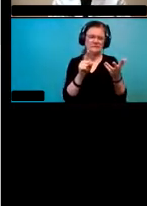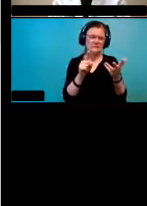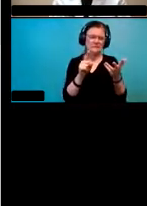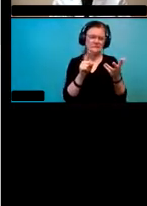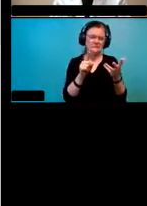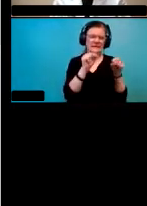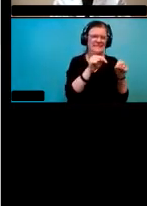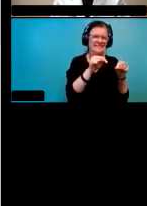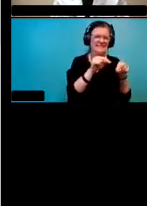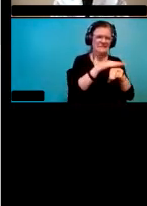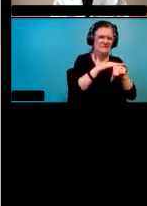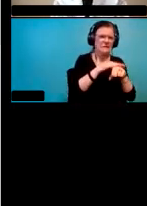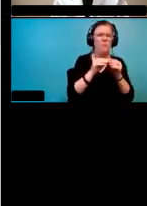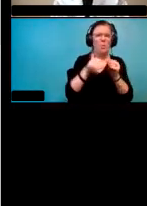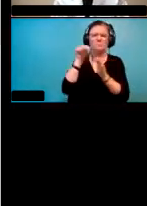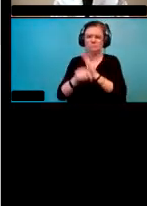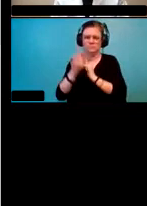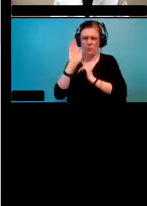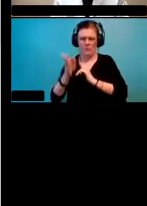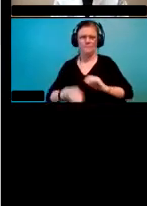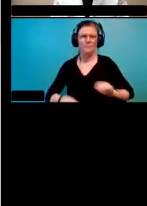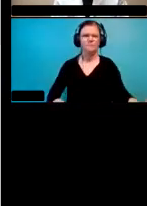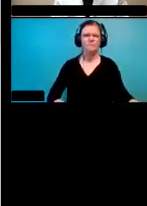that I'm going to go into a little bit more.